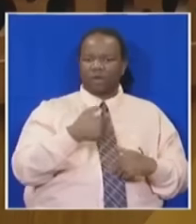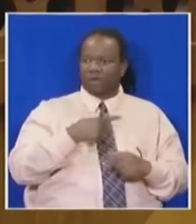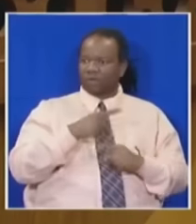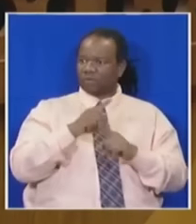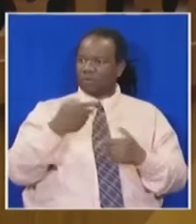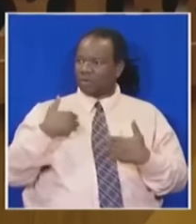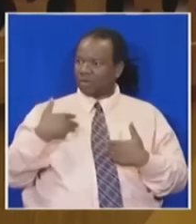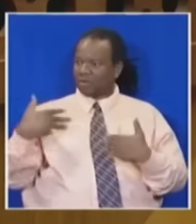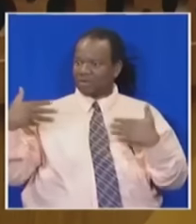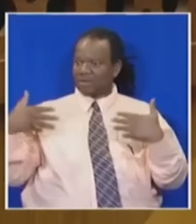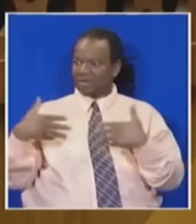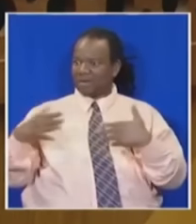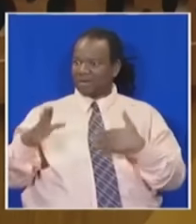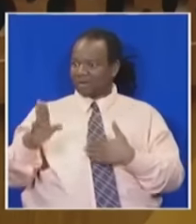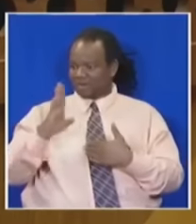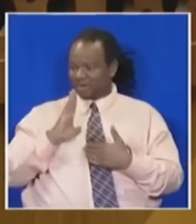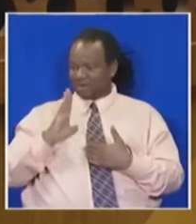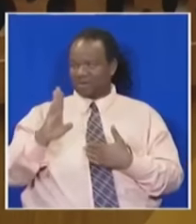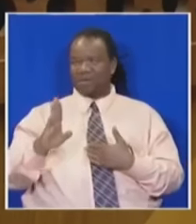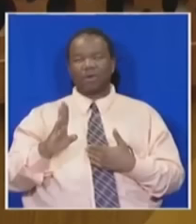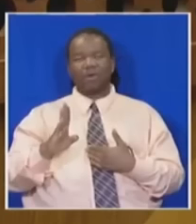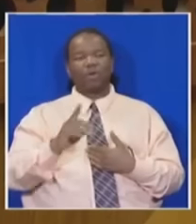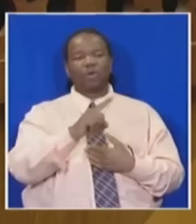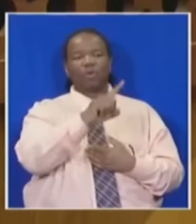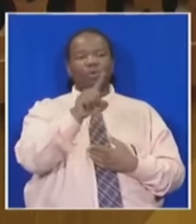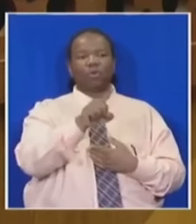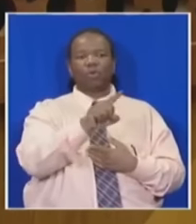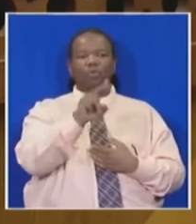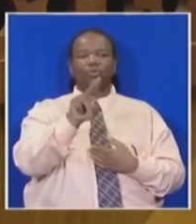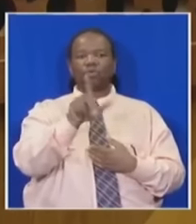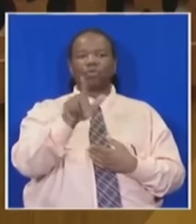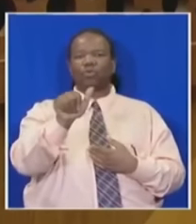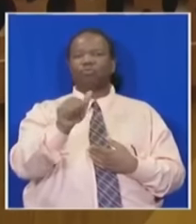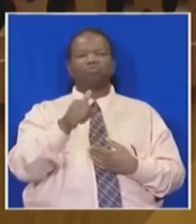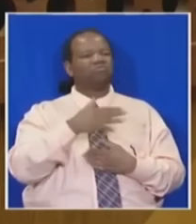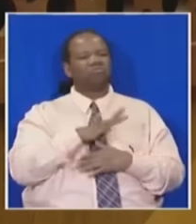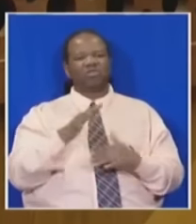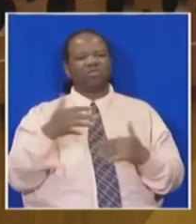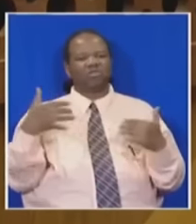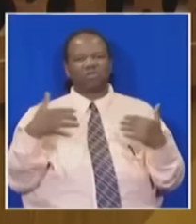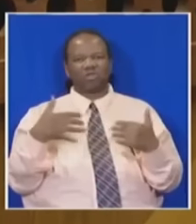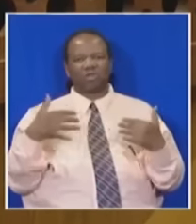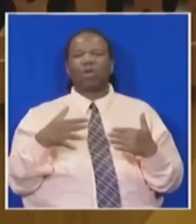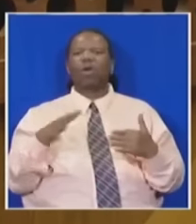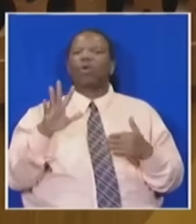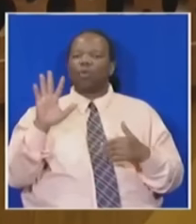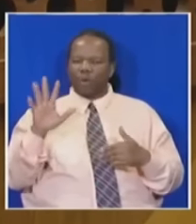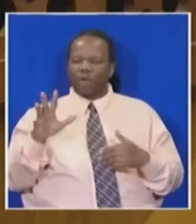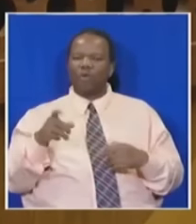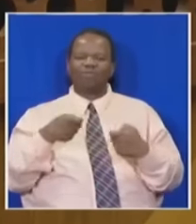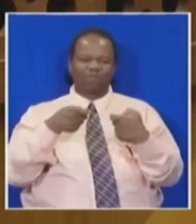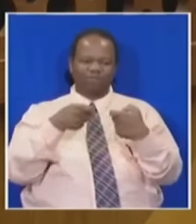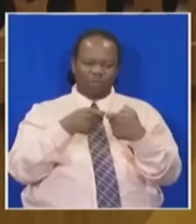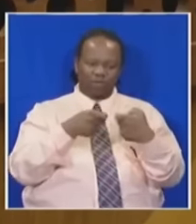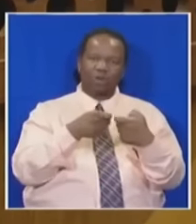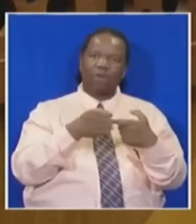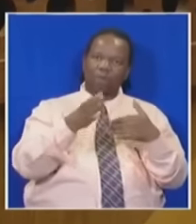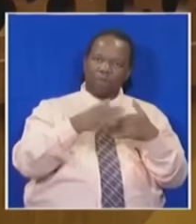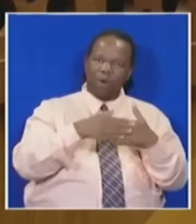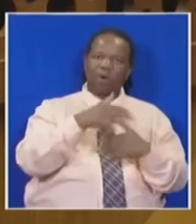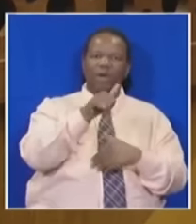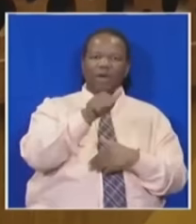Zulu. But let me tell you, Honourable Zulu, we're not scared of your threats. We are going to keep pushing the ANC hold